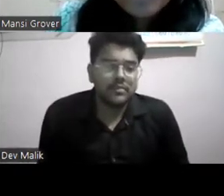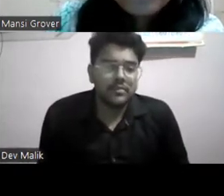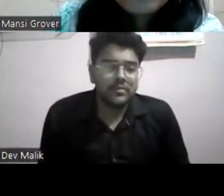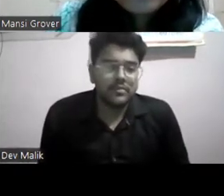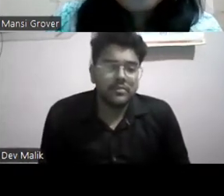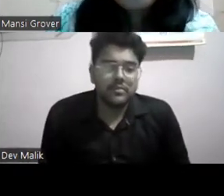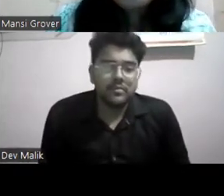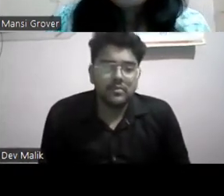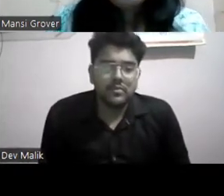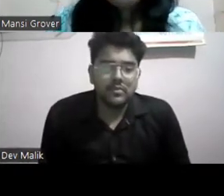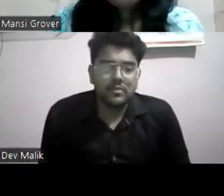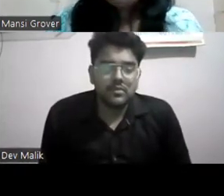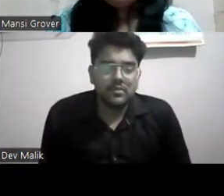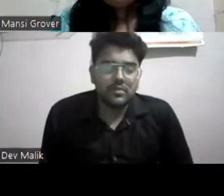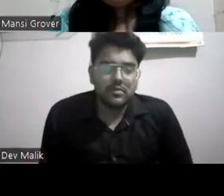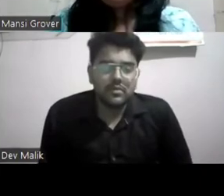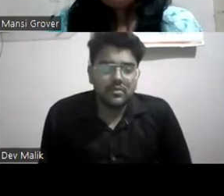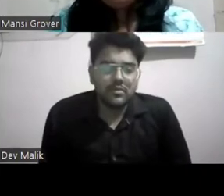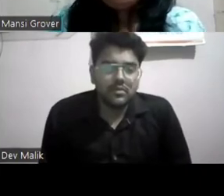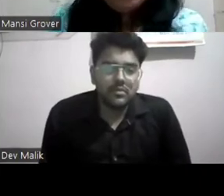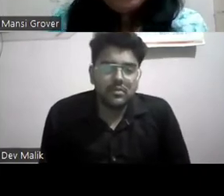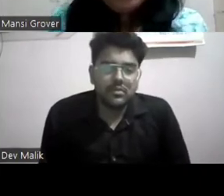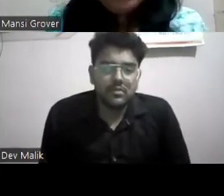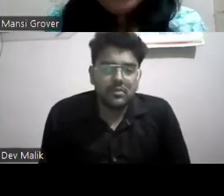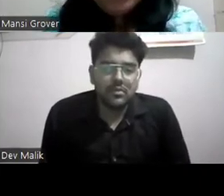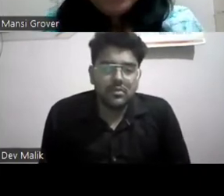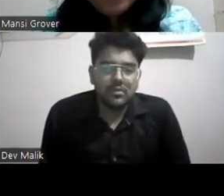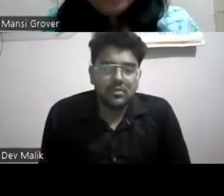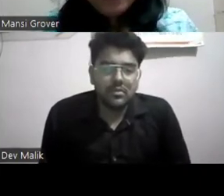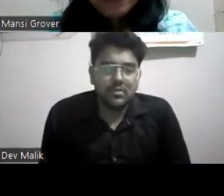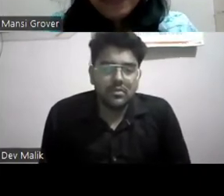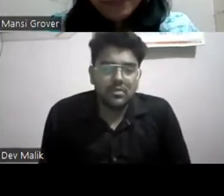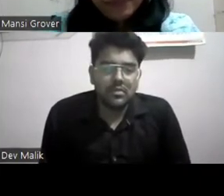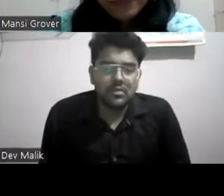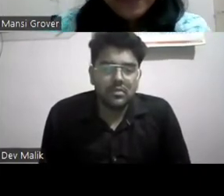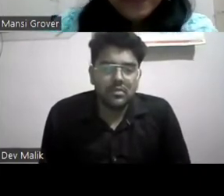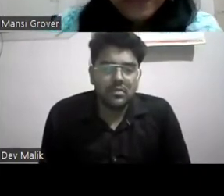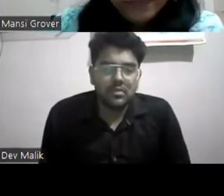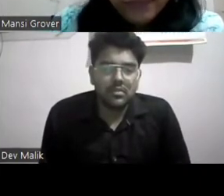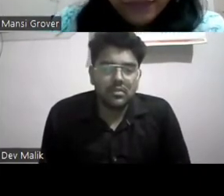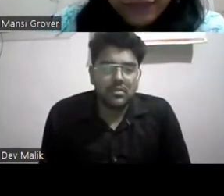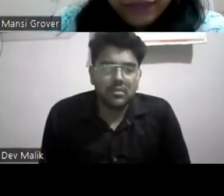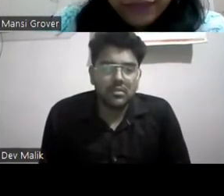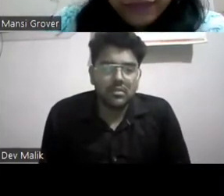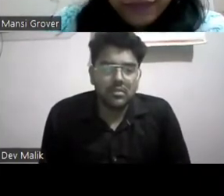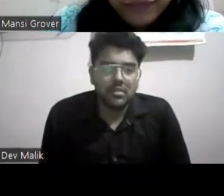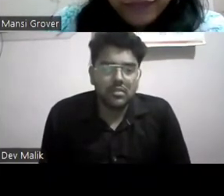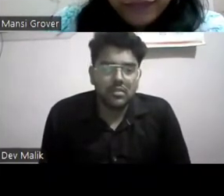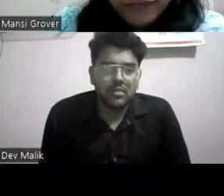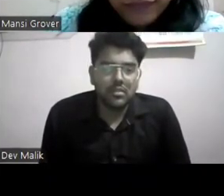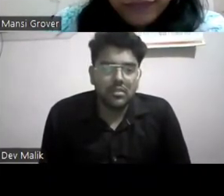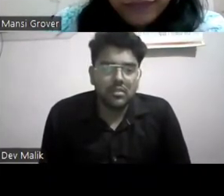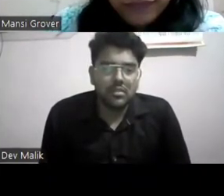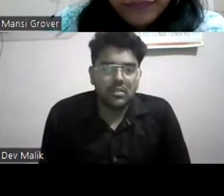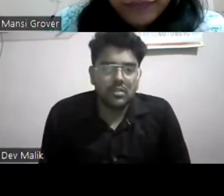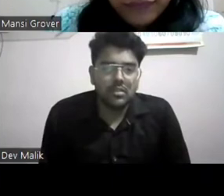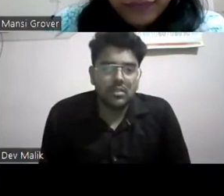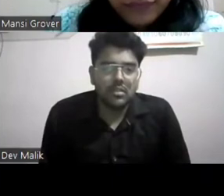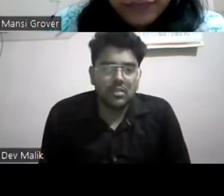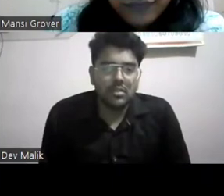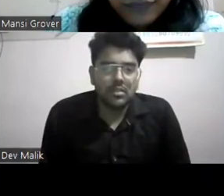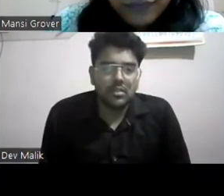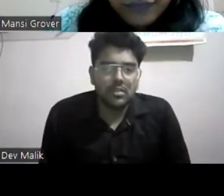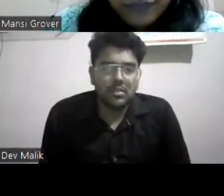Yeah, so ready? Ready. Okay, dull ball. Dull ball. Ahaan ready, bother ball, Ahaan hit the six. Arre baap, kitna